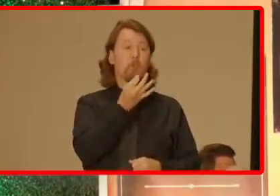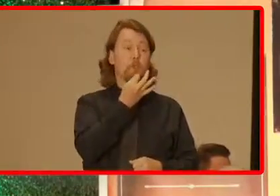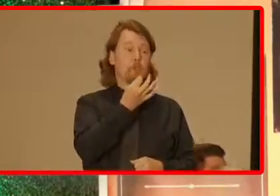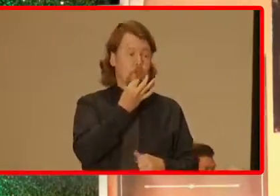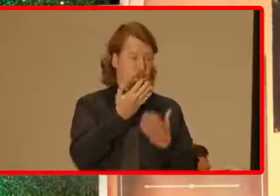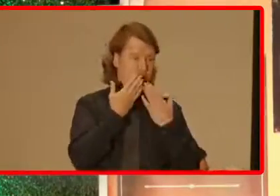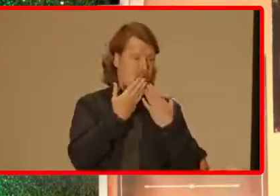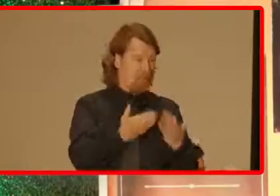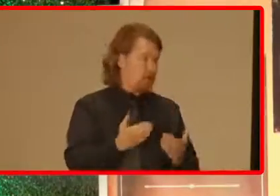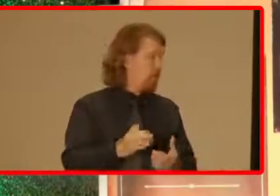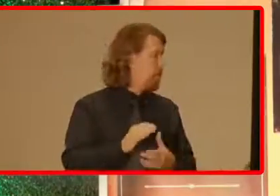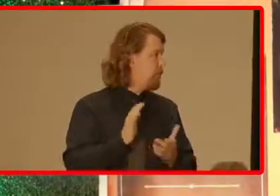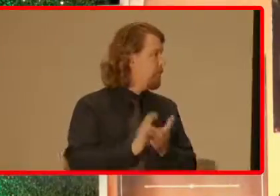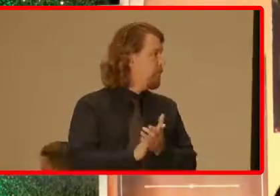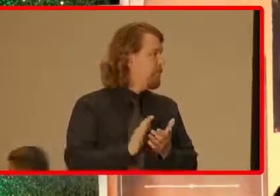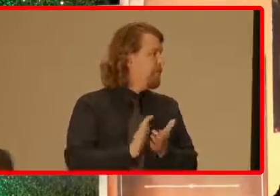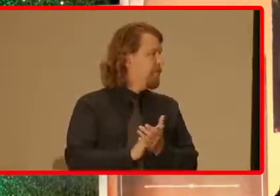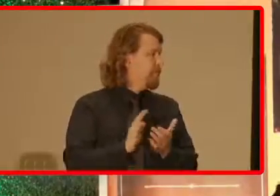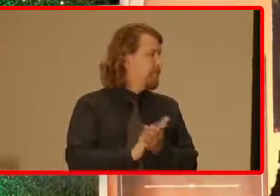much.